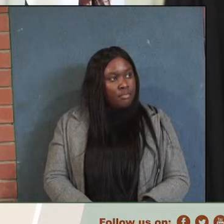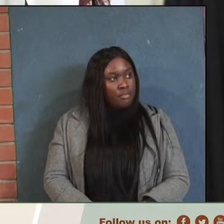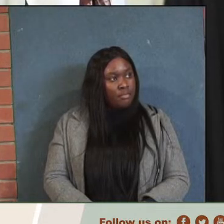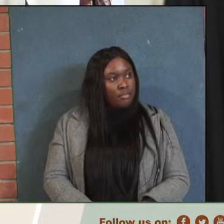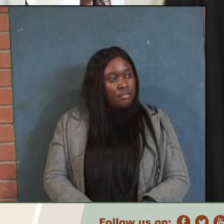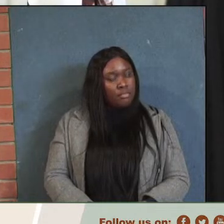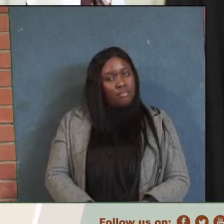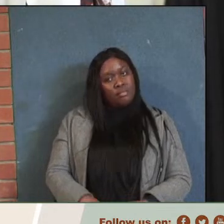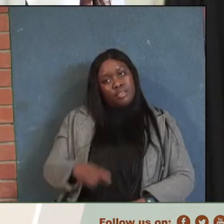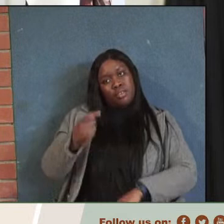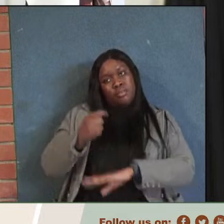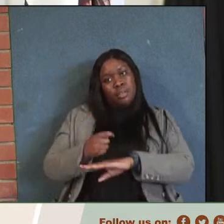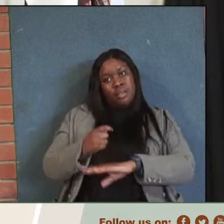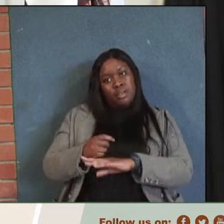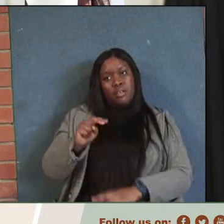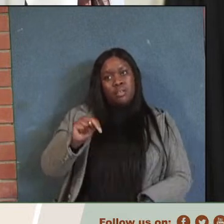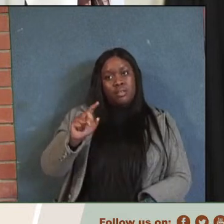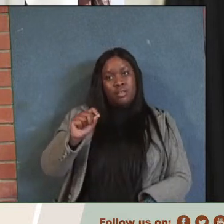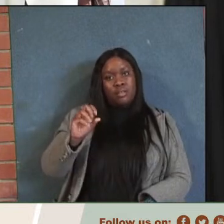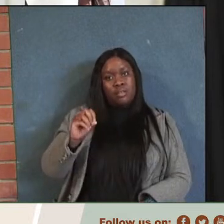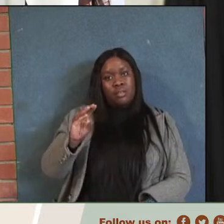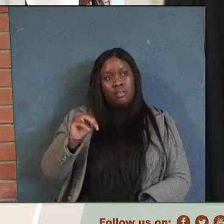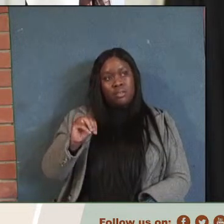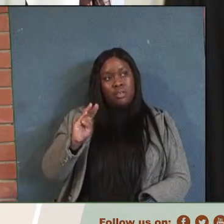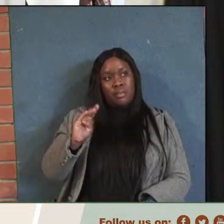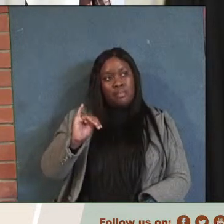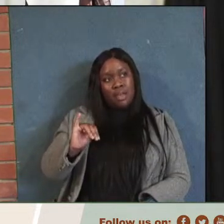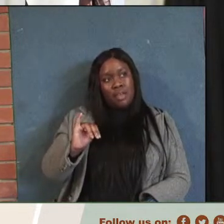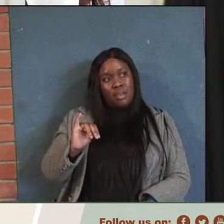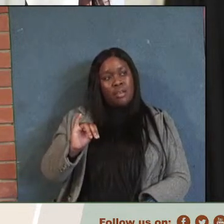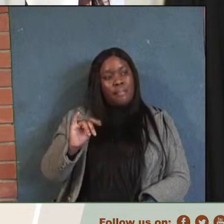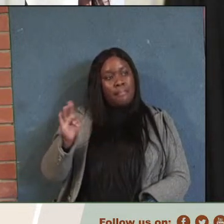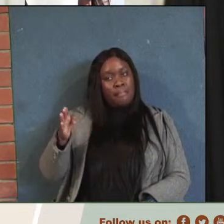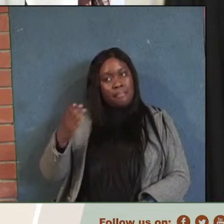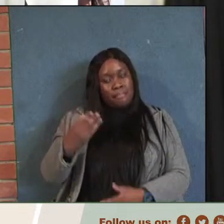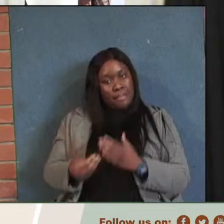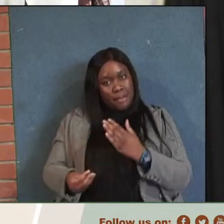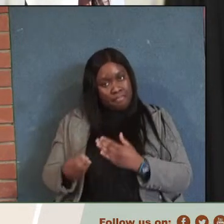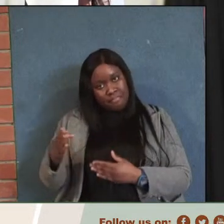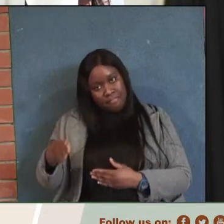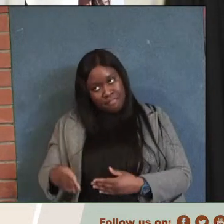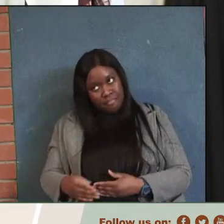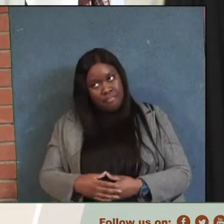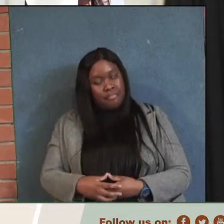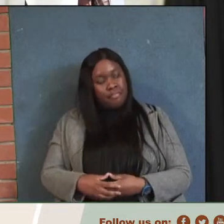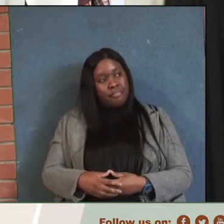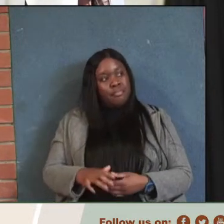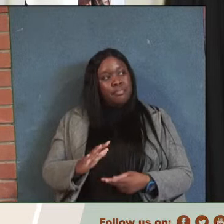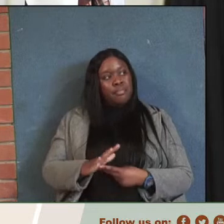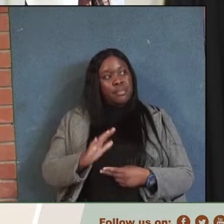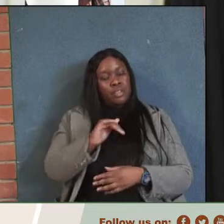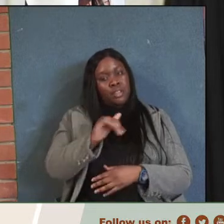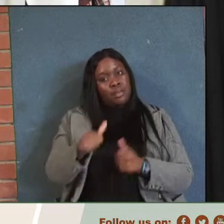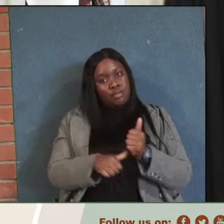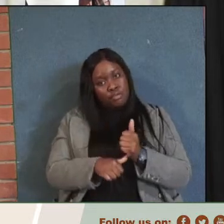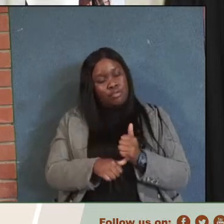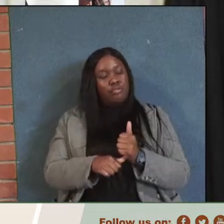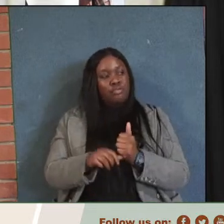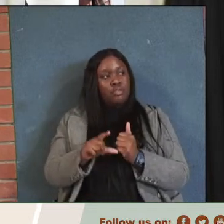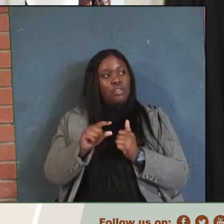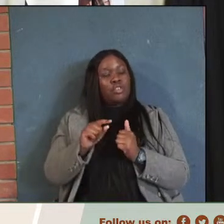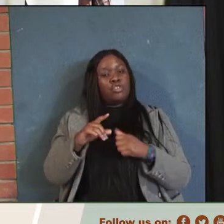Speaker, Honorable Ntombi Mekwe in absentia, Deputy Chairperson of Committees, Honorable Mpapa